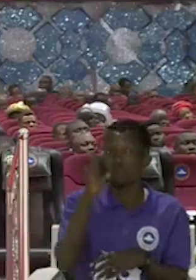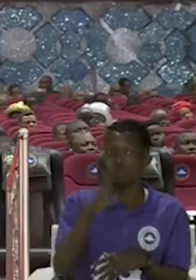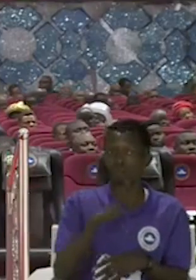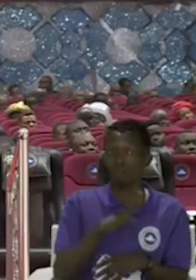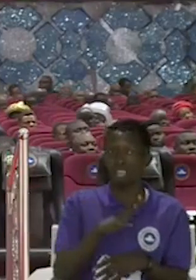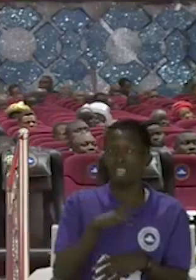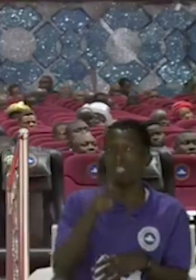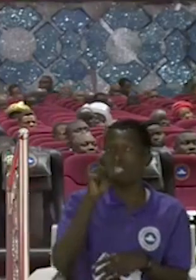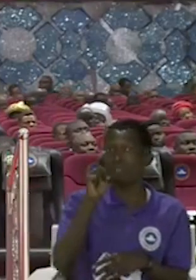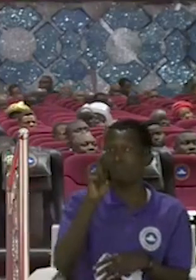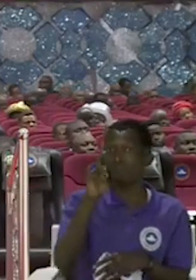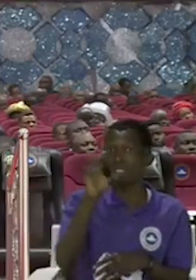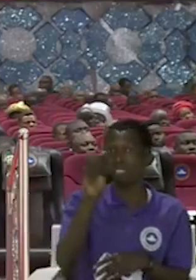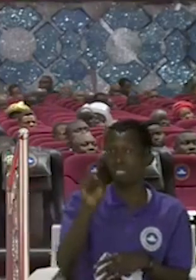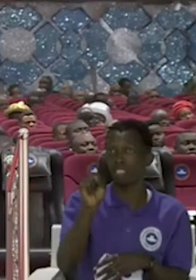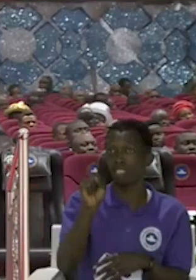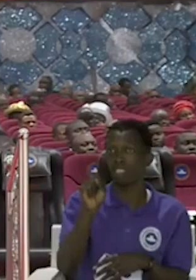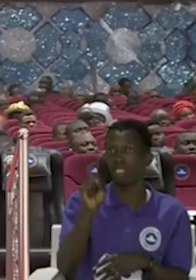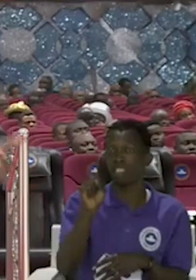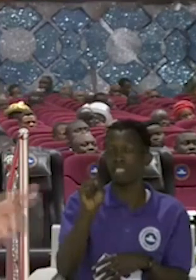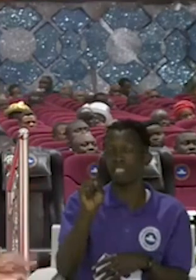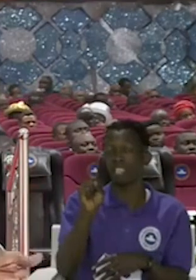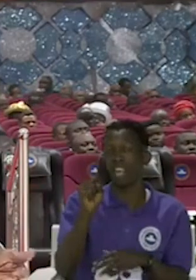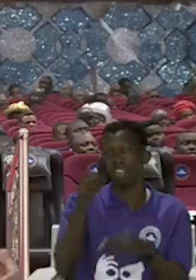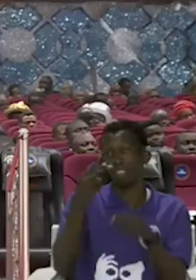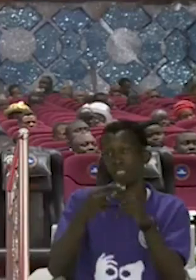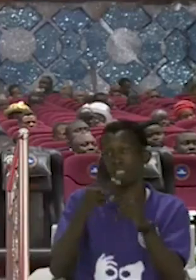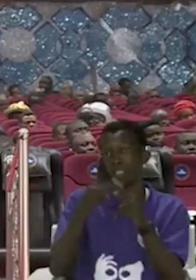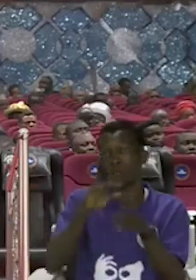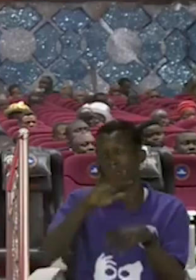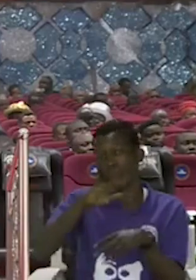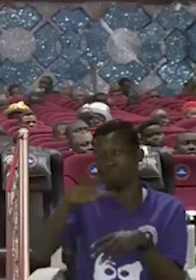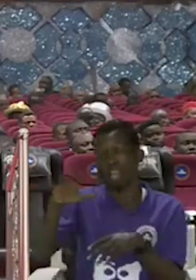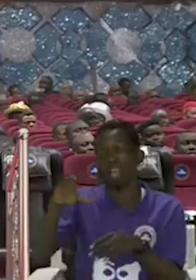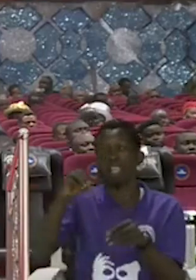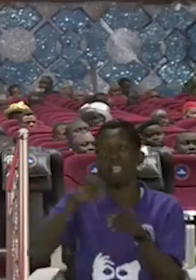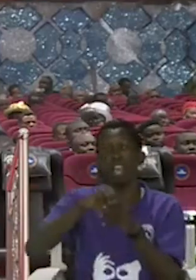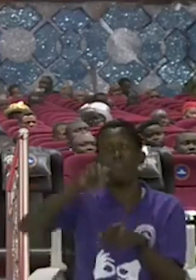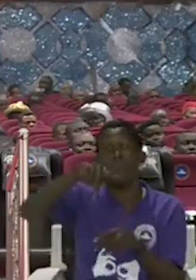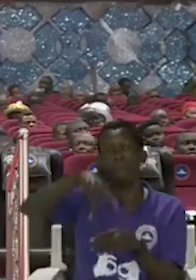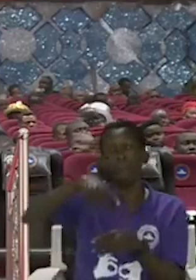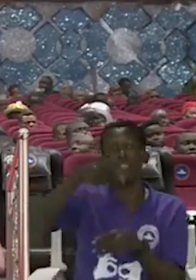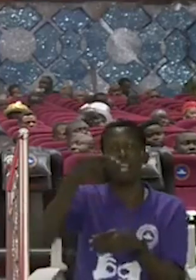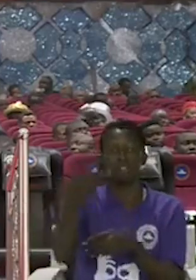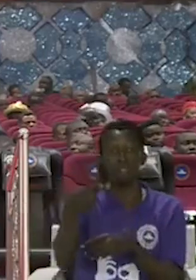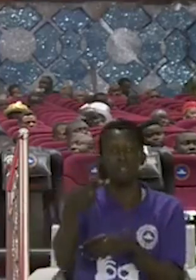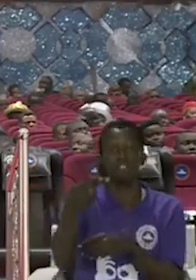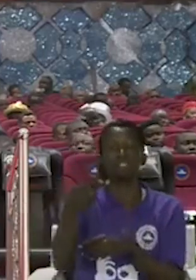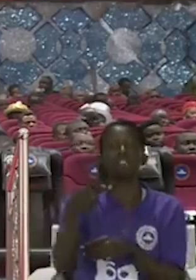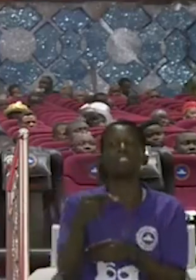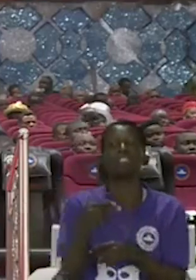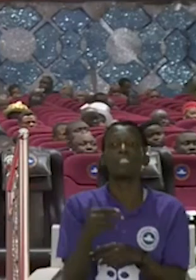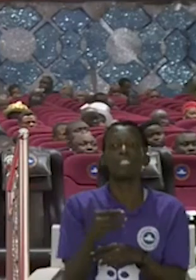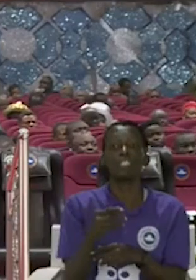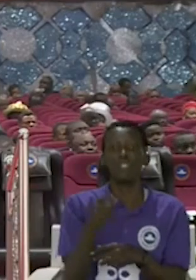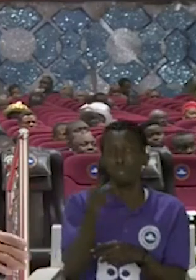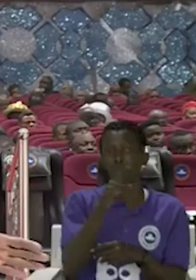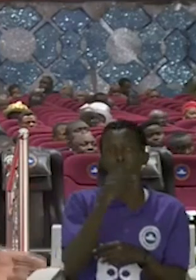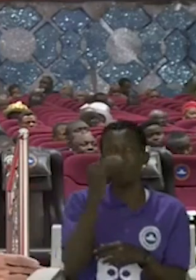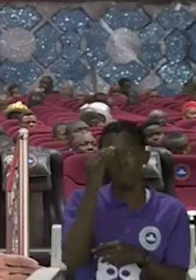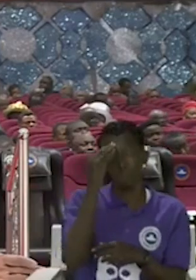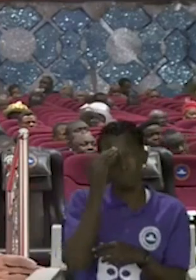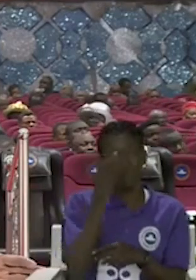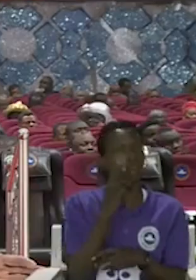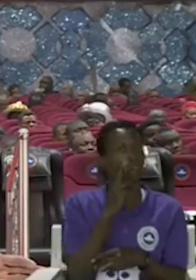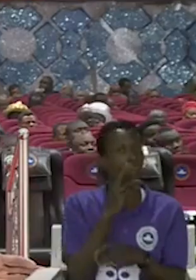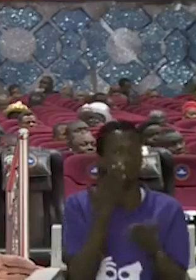Mrs. Graham Douglas of Port Harcourt. If you know those who are close to her, she's